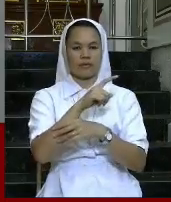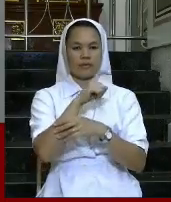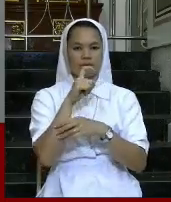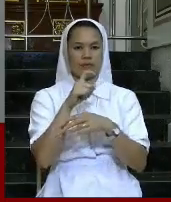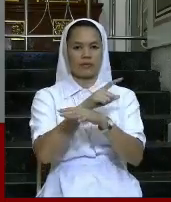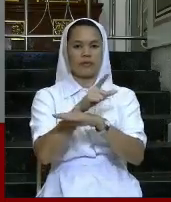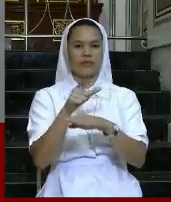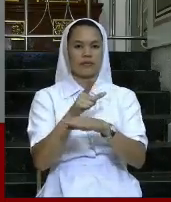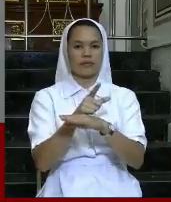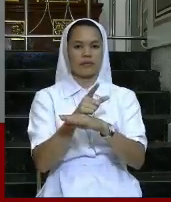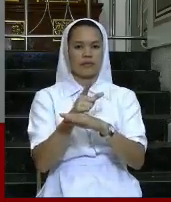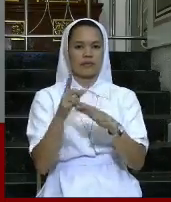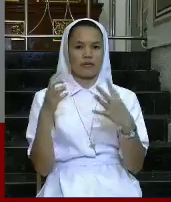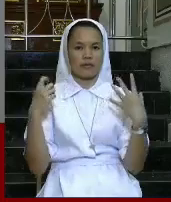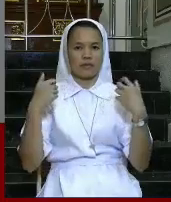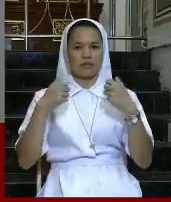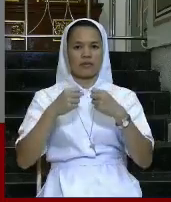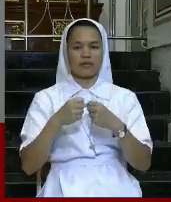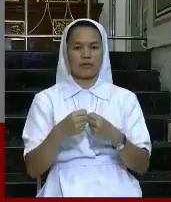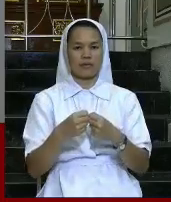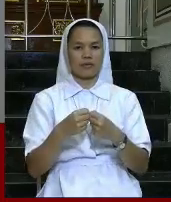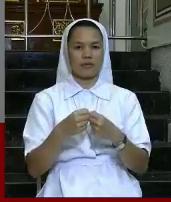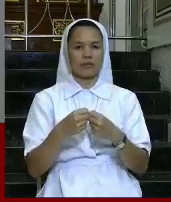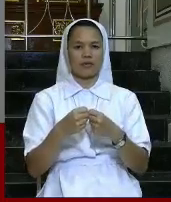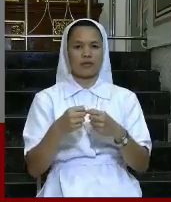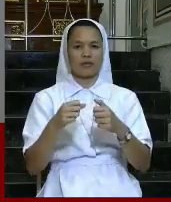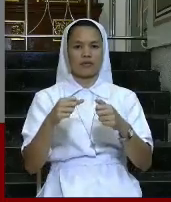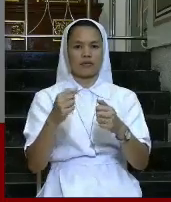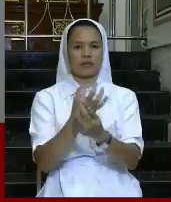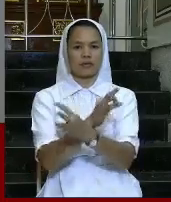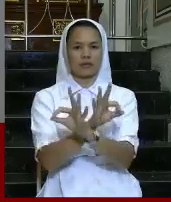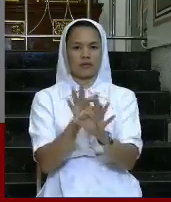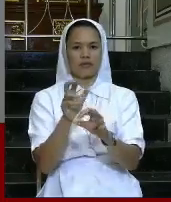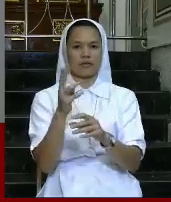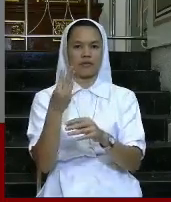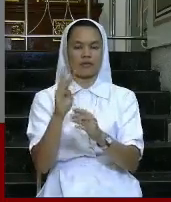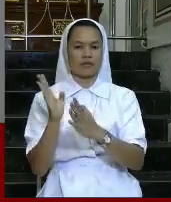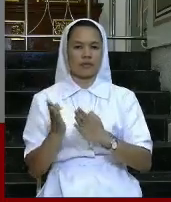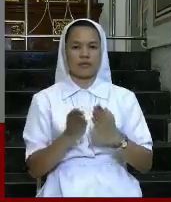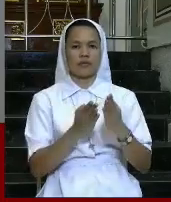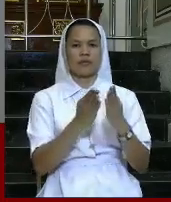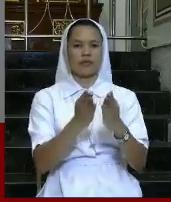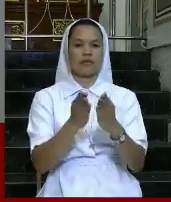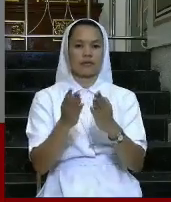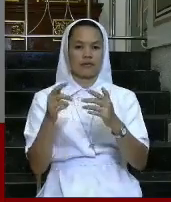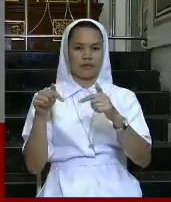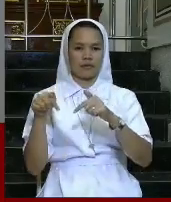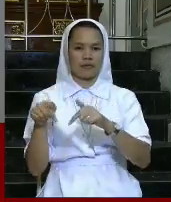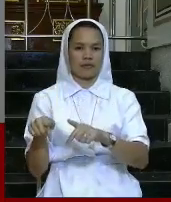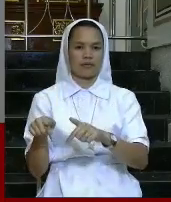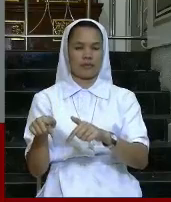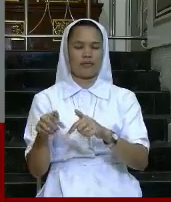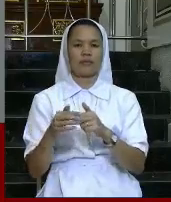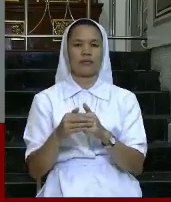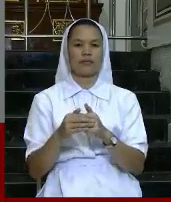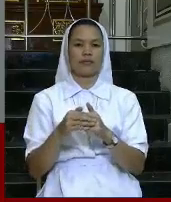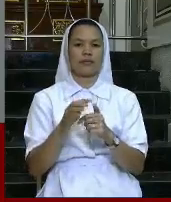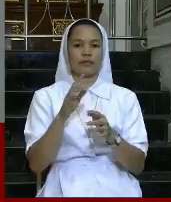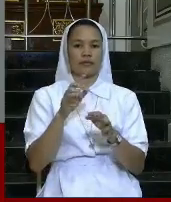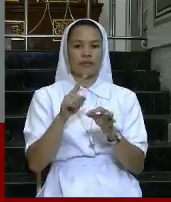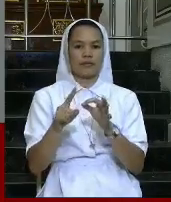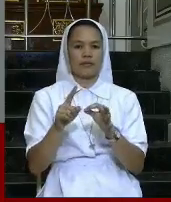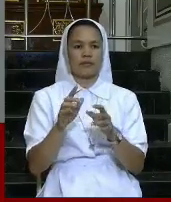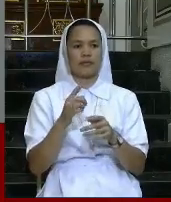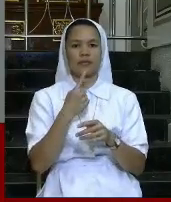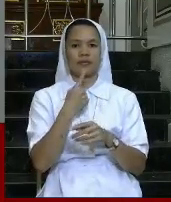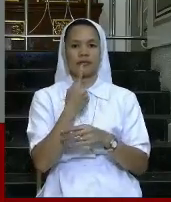and a colt with her. Untie them and bring them here to me. And if anyone should